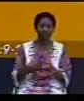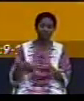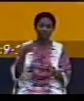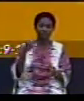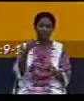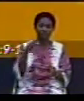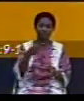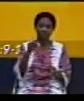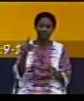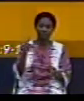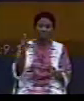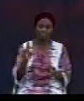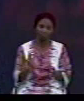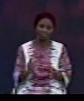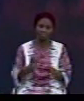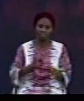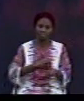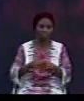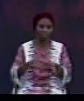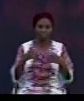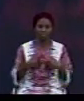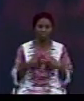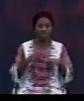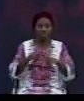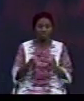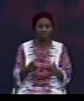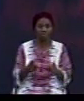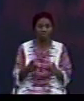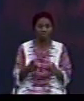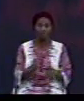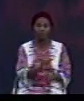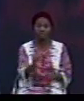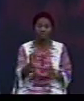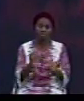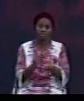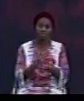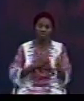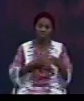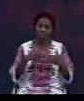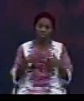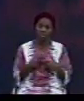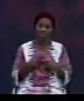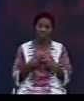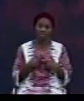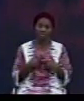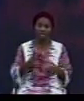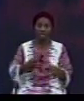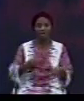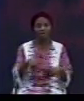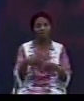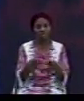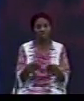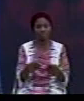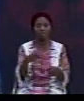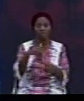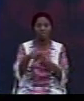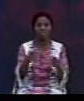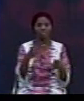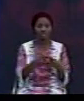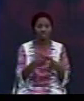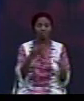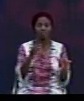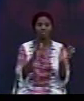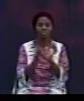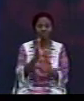but such as I have, I give. In the name of